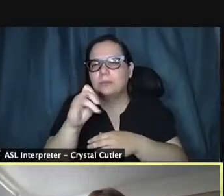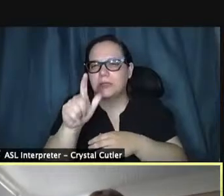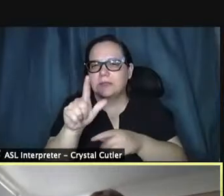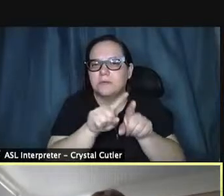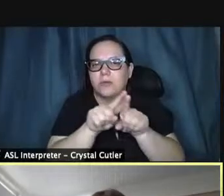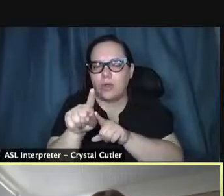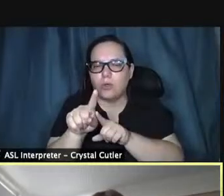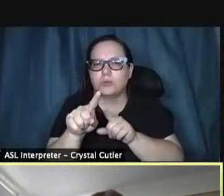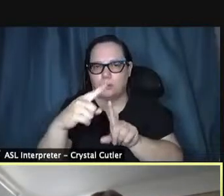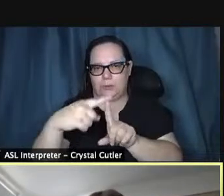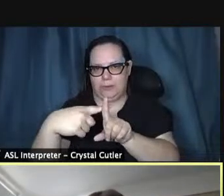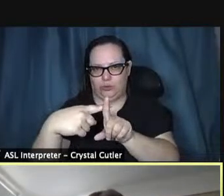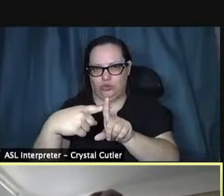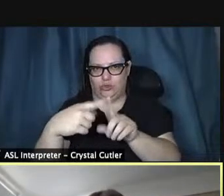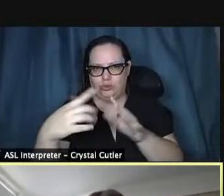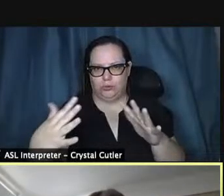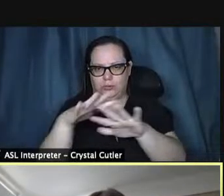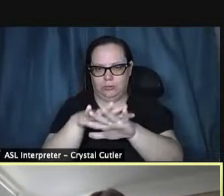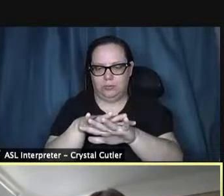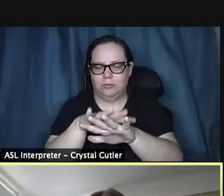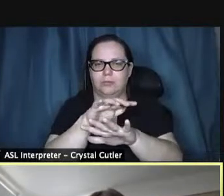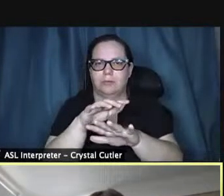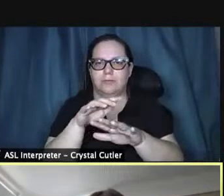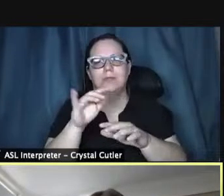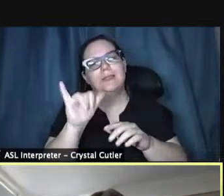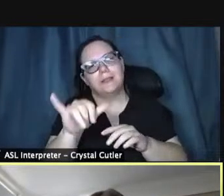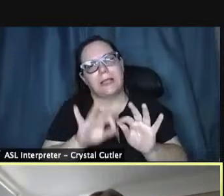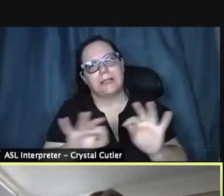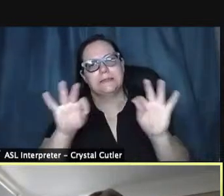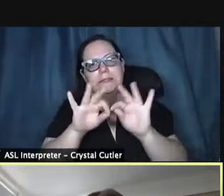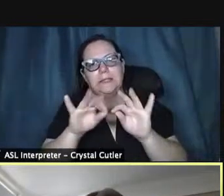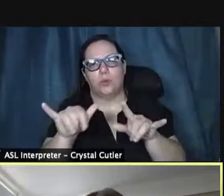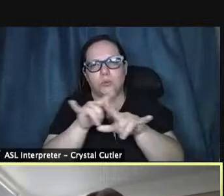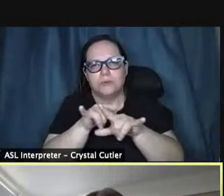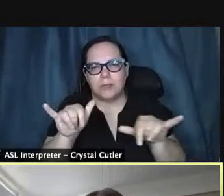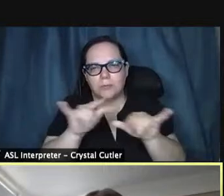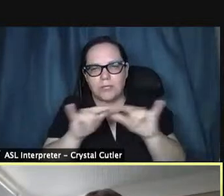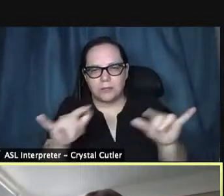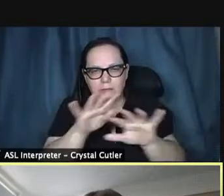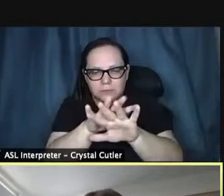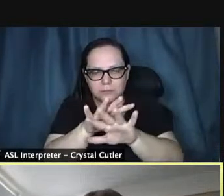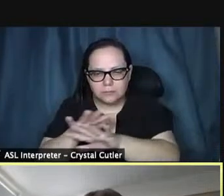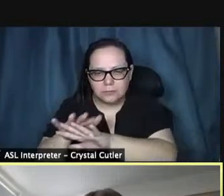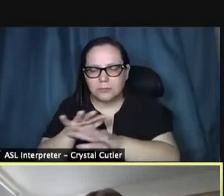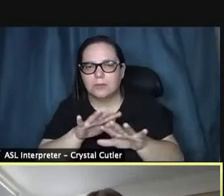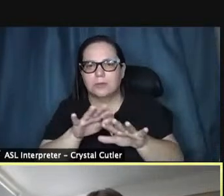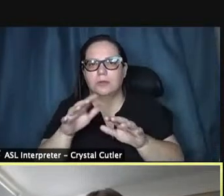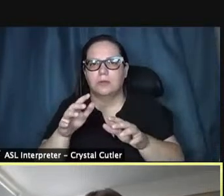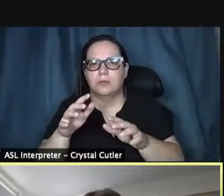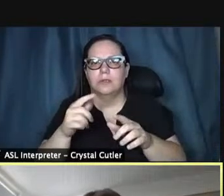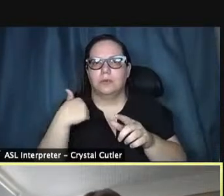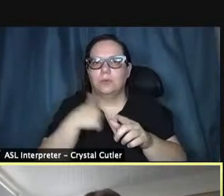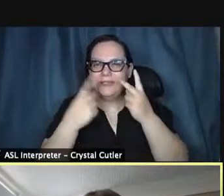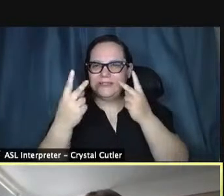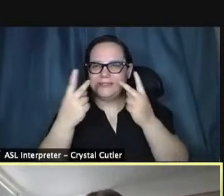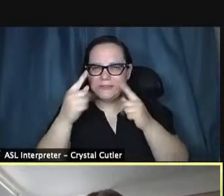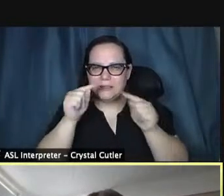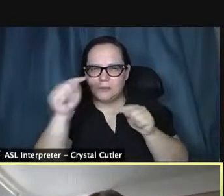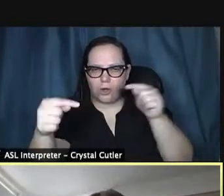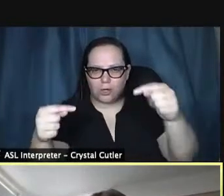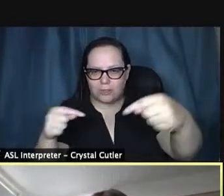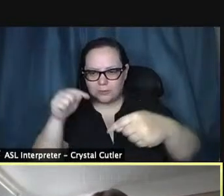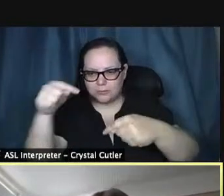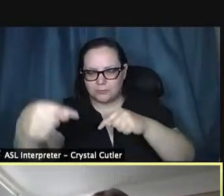key to our mission, is those simultaneous quantities, and we get those in targeted spots around the moon. Here you can see the